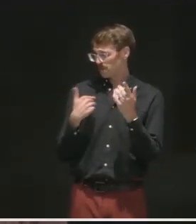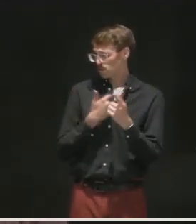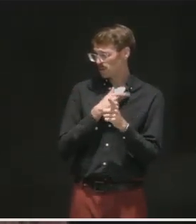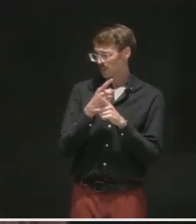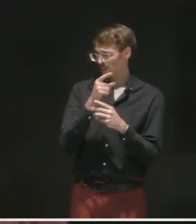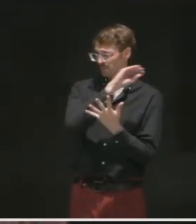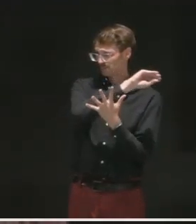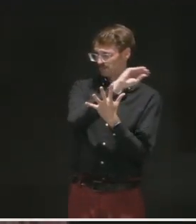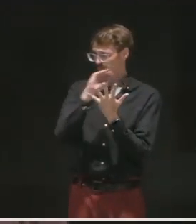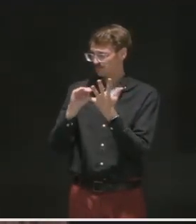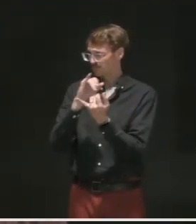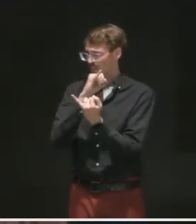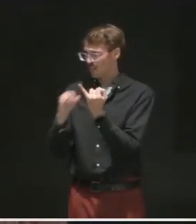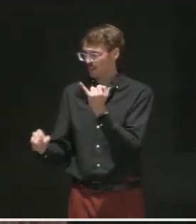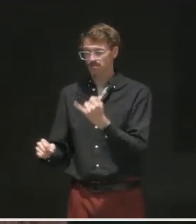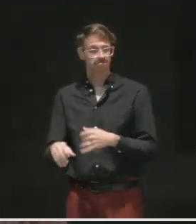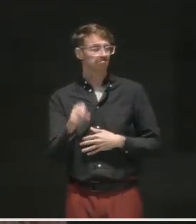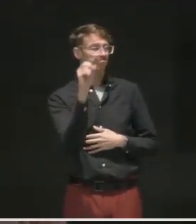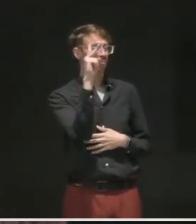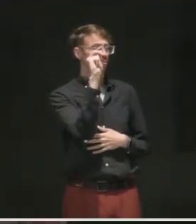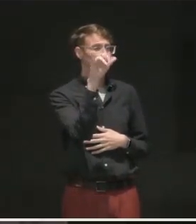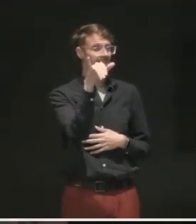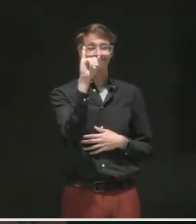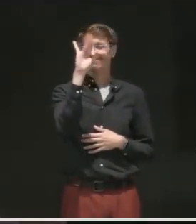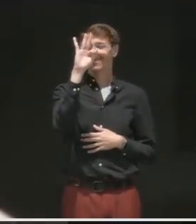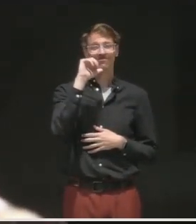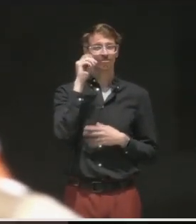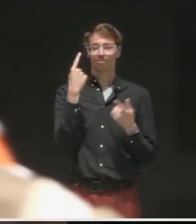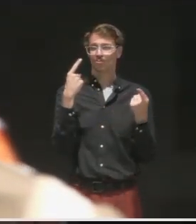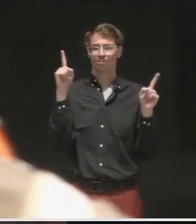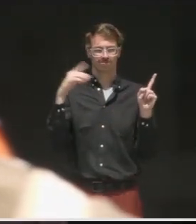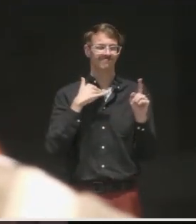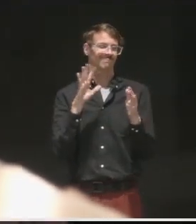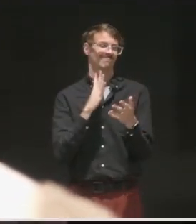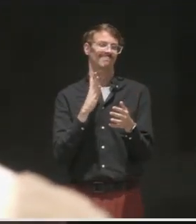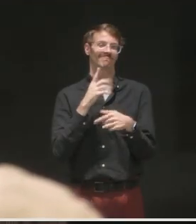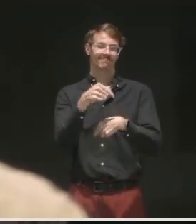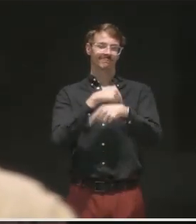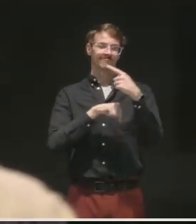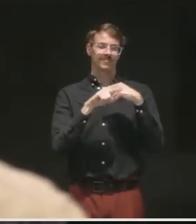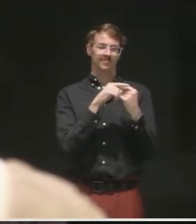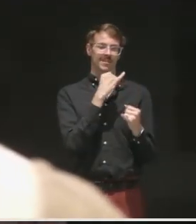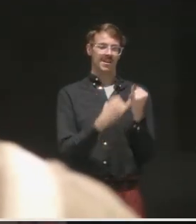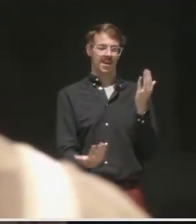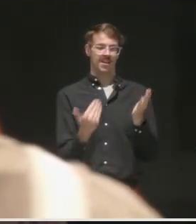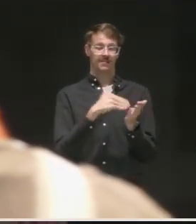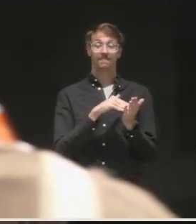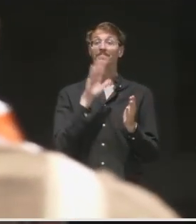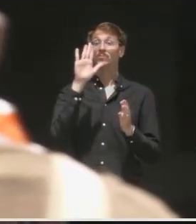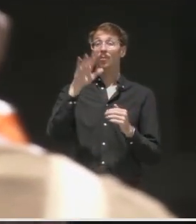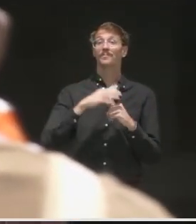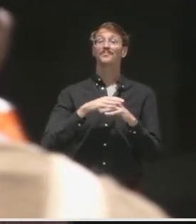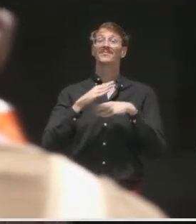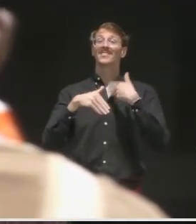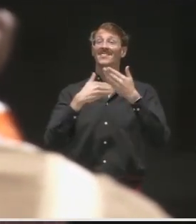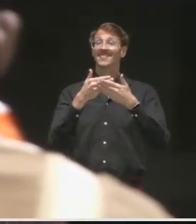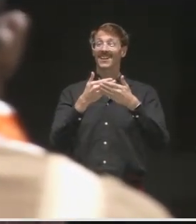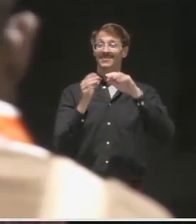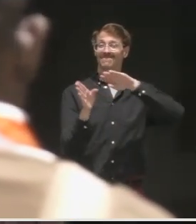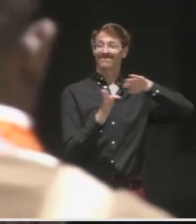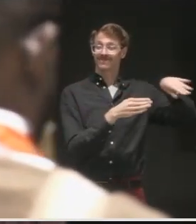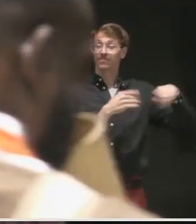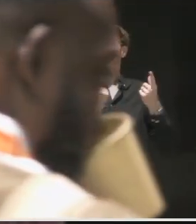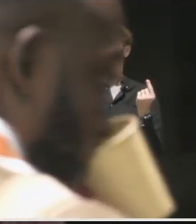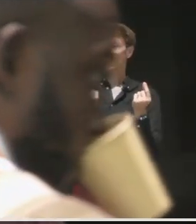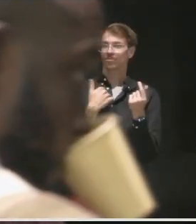Okay. If it's not working, we can go do that at the end. So the next thing that we wanted to do to make it a little